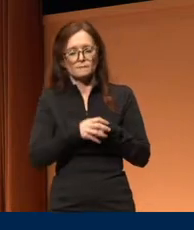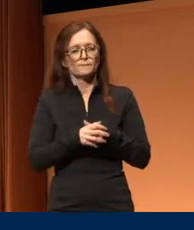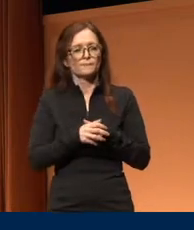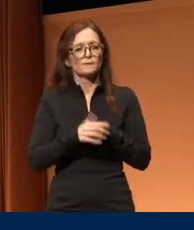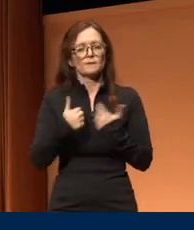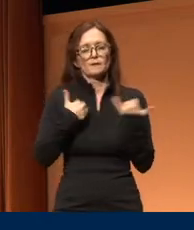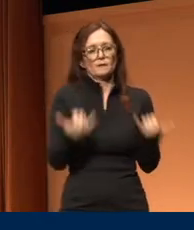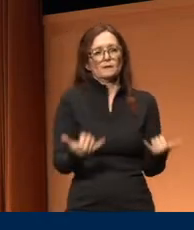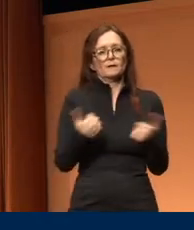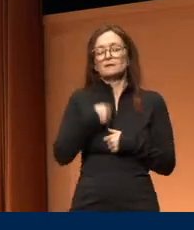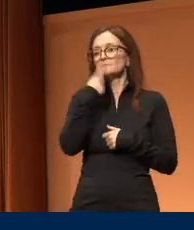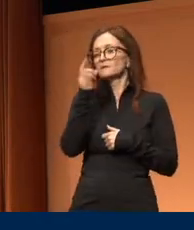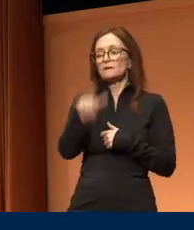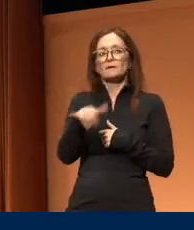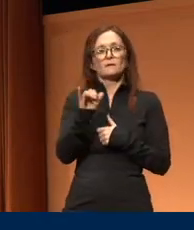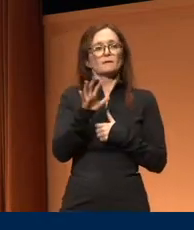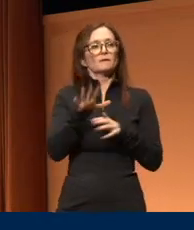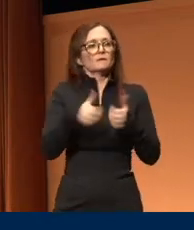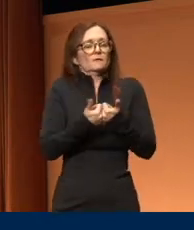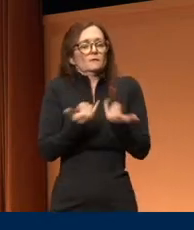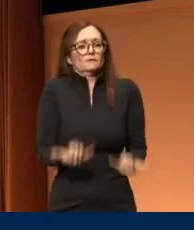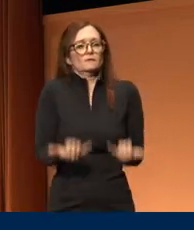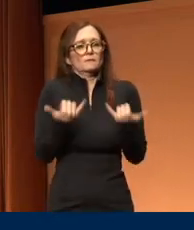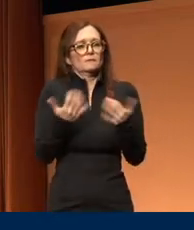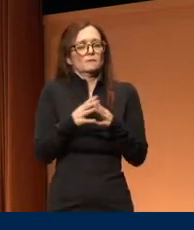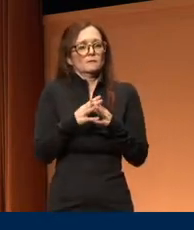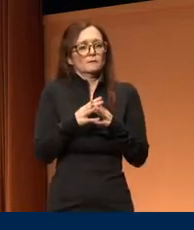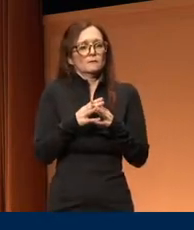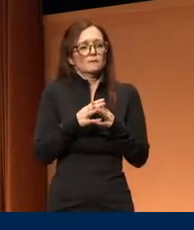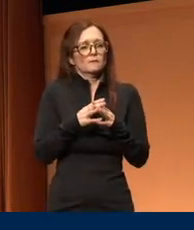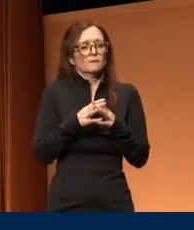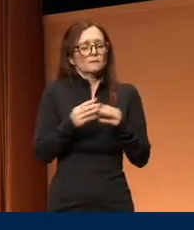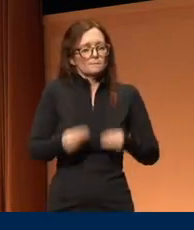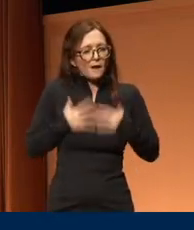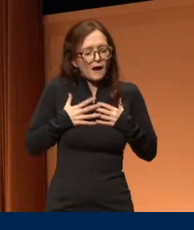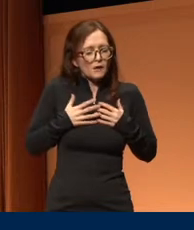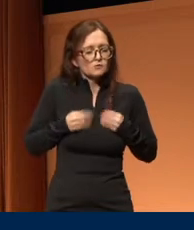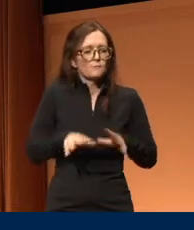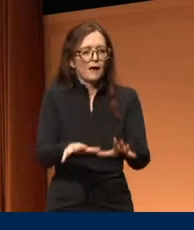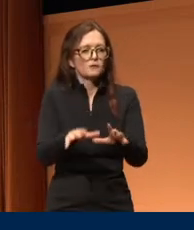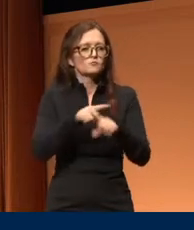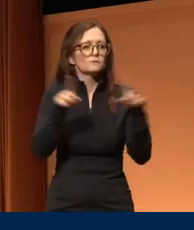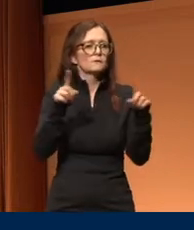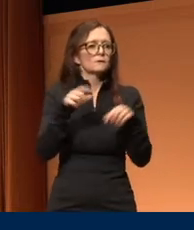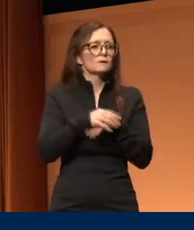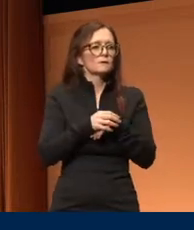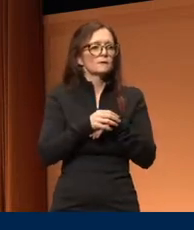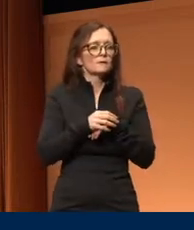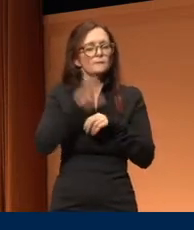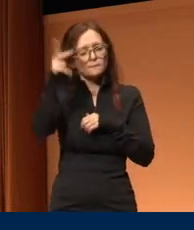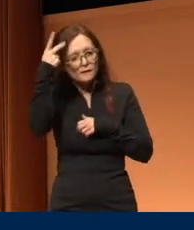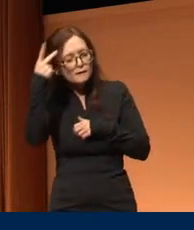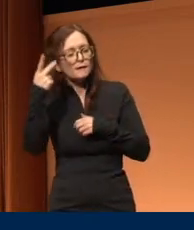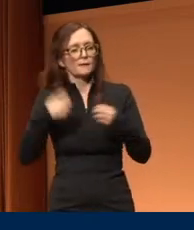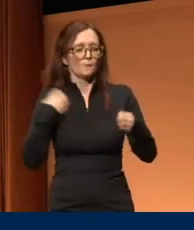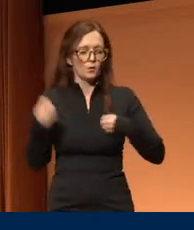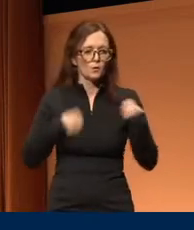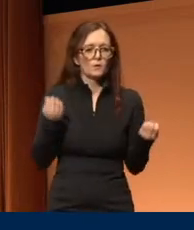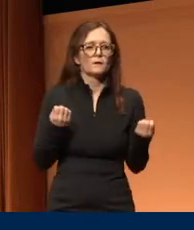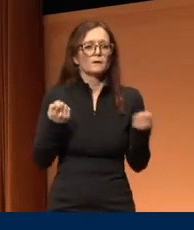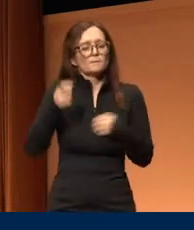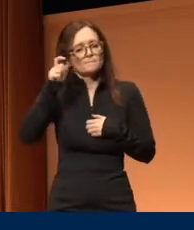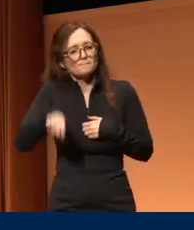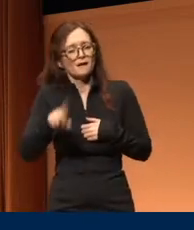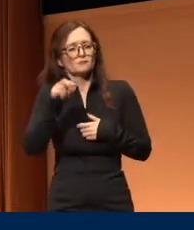I now believe instead that what Sharon Krause calls civil passions and Martha Nussbaum calls political emotions must be